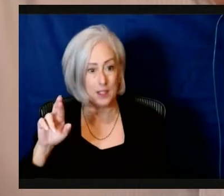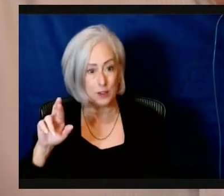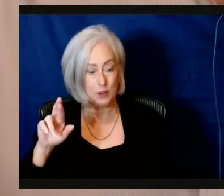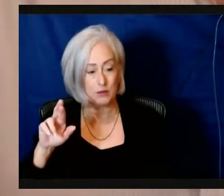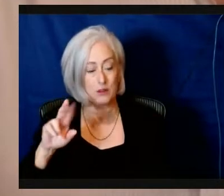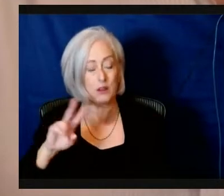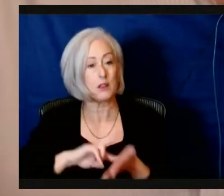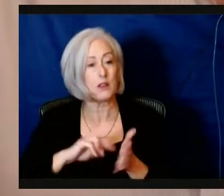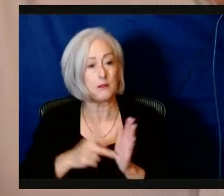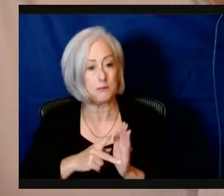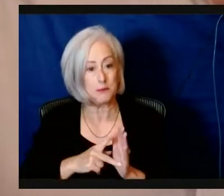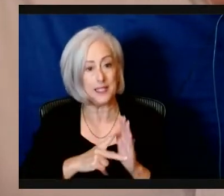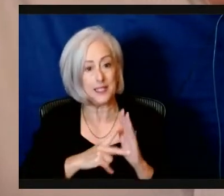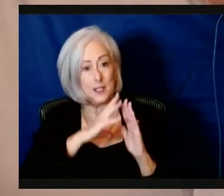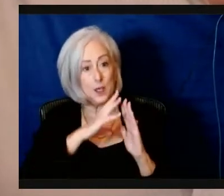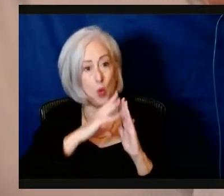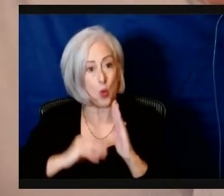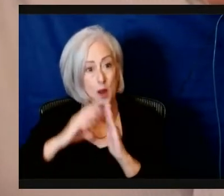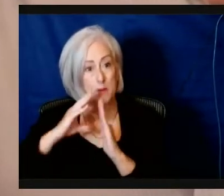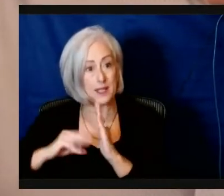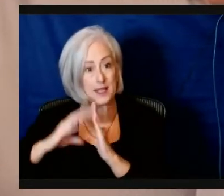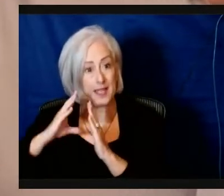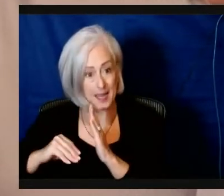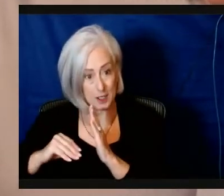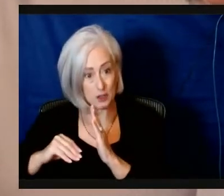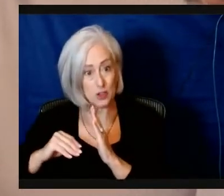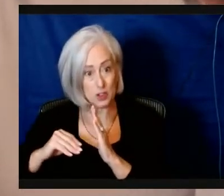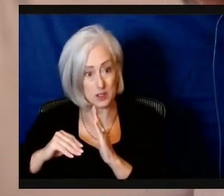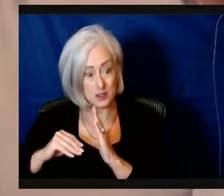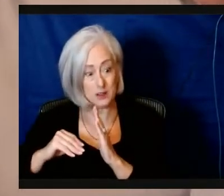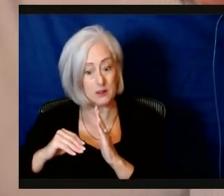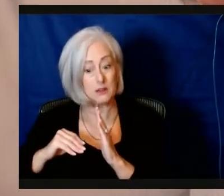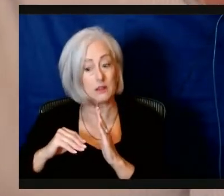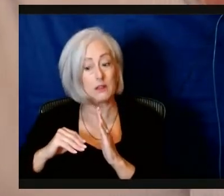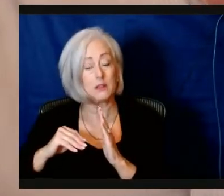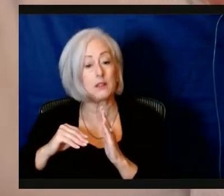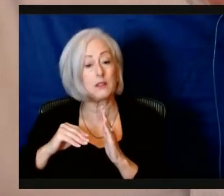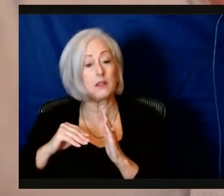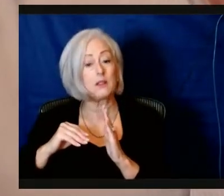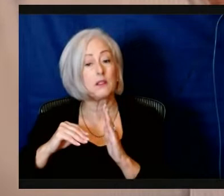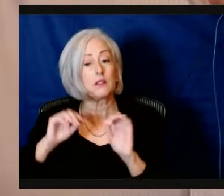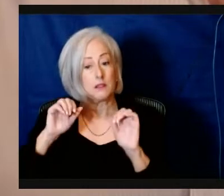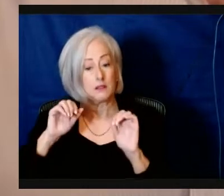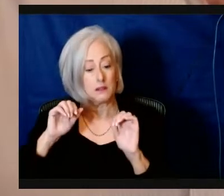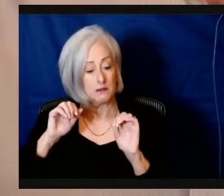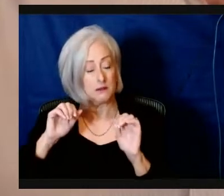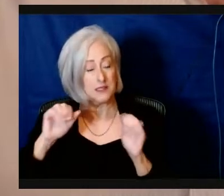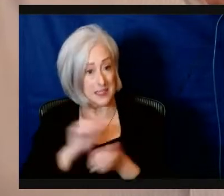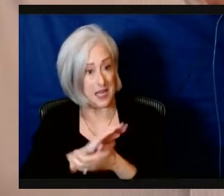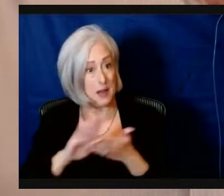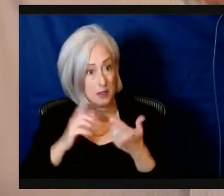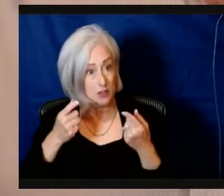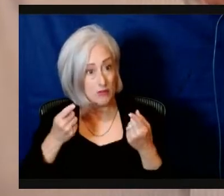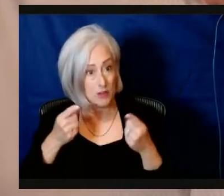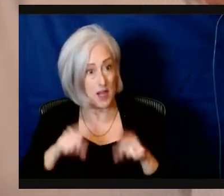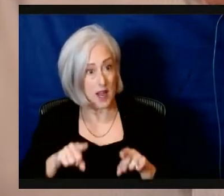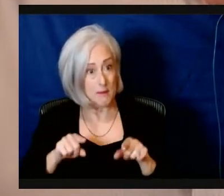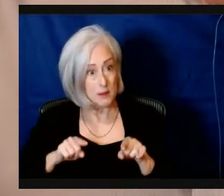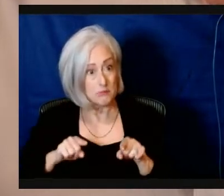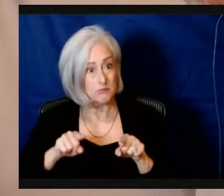where DNA damage can take place under stress, and you end up with mutations